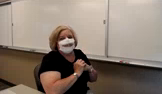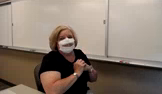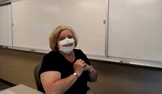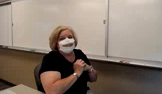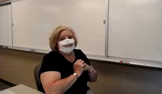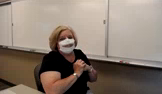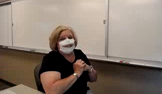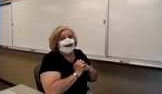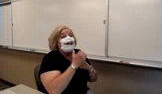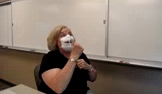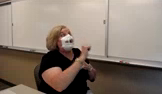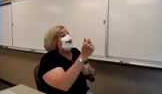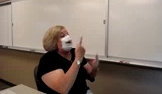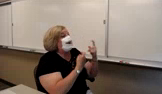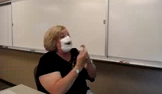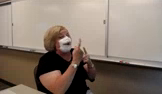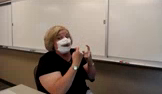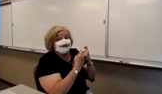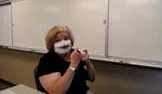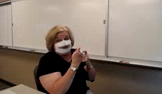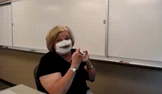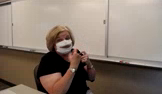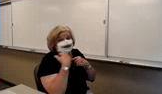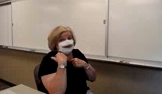Okay, do you have any questions within